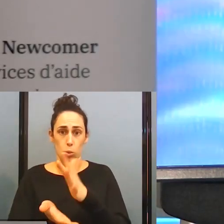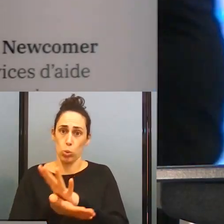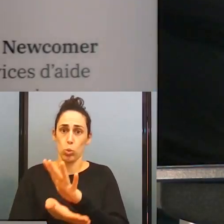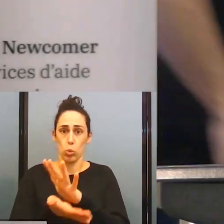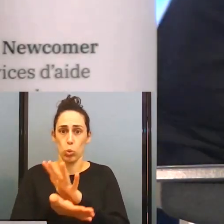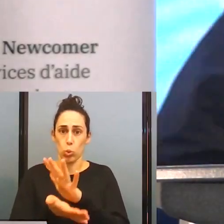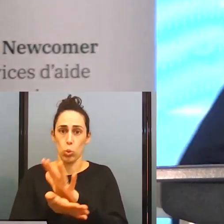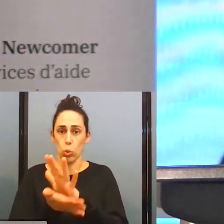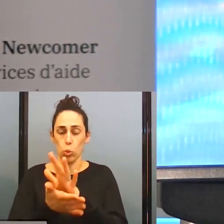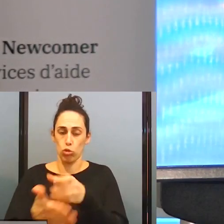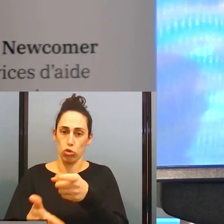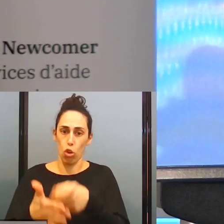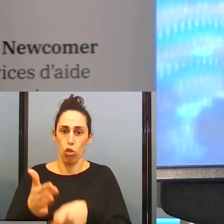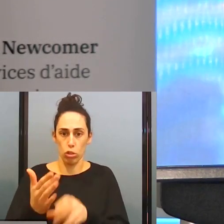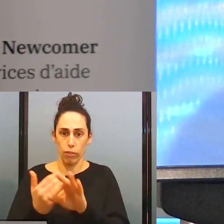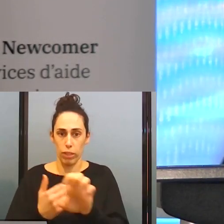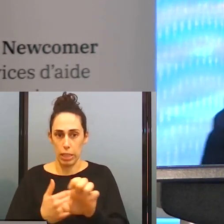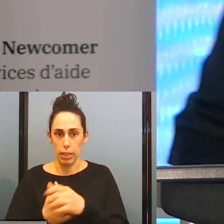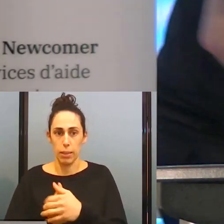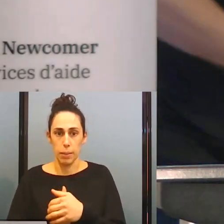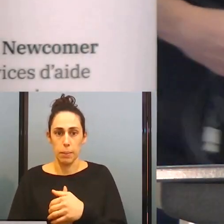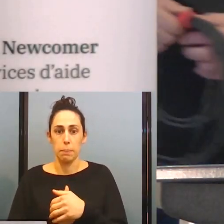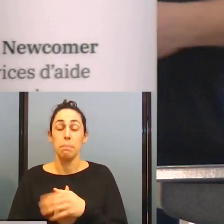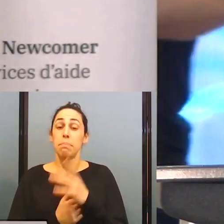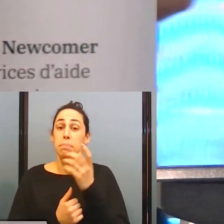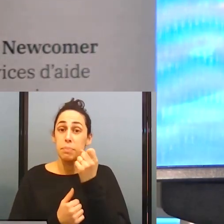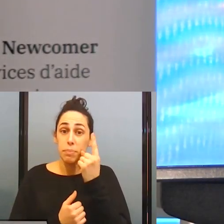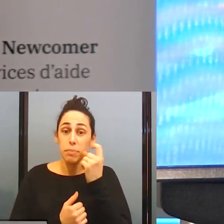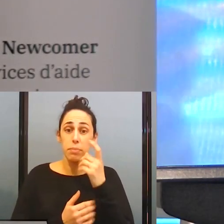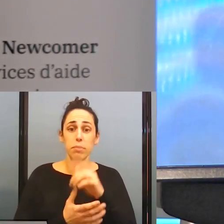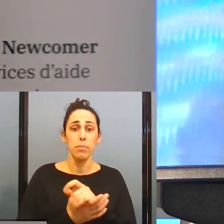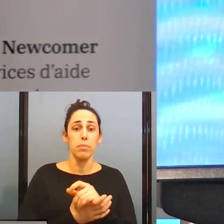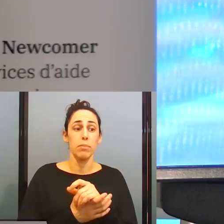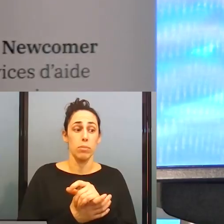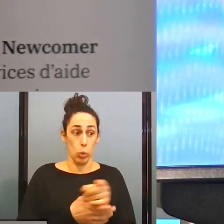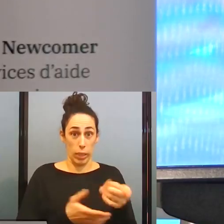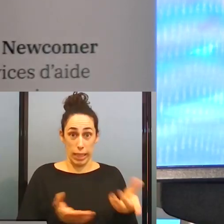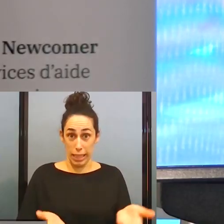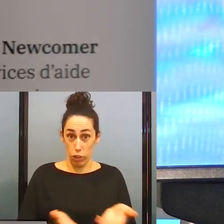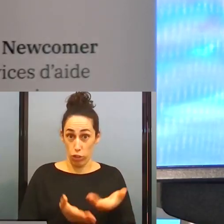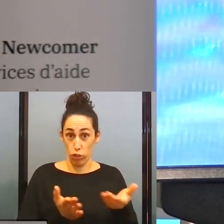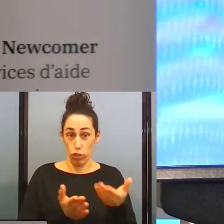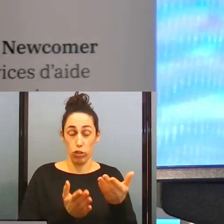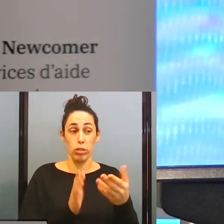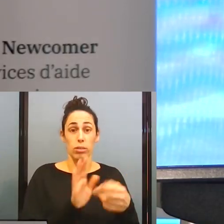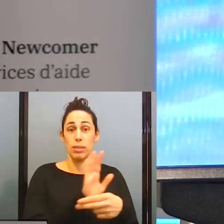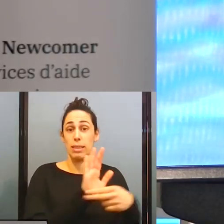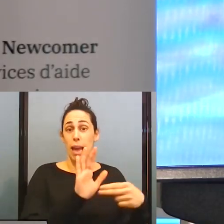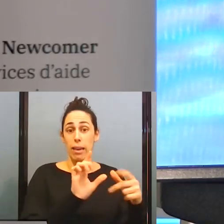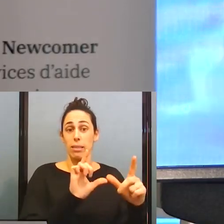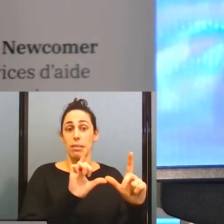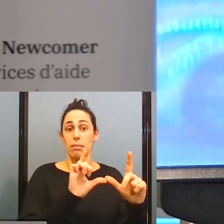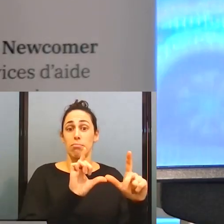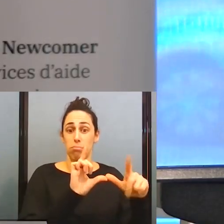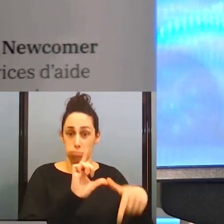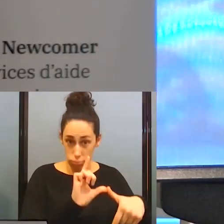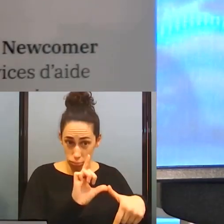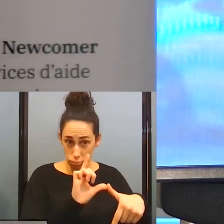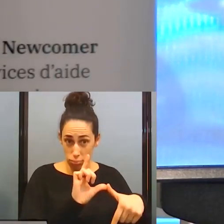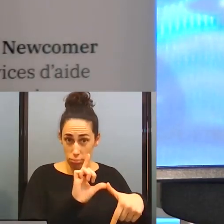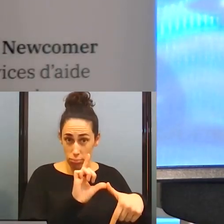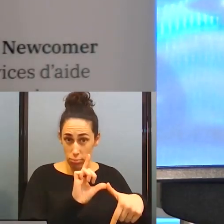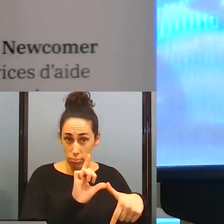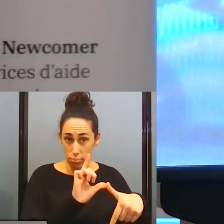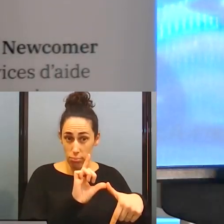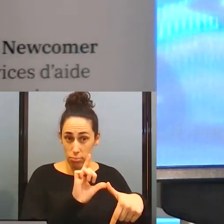here without status, then that section of the Education Act that we showed,